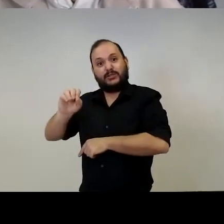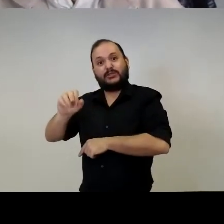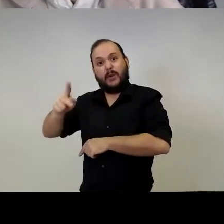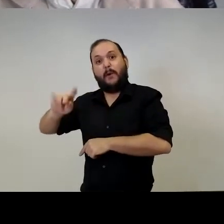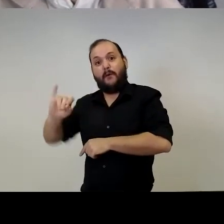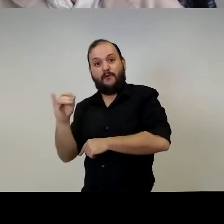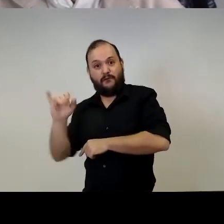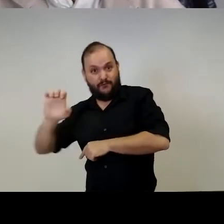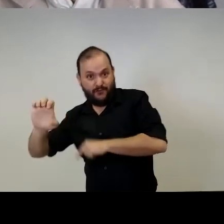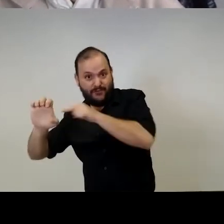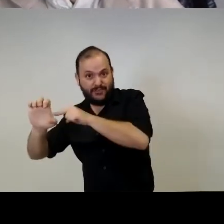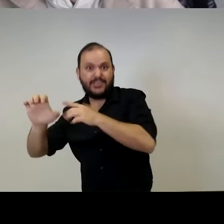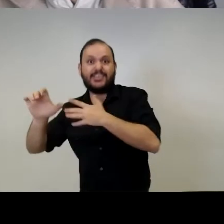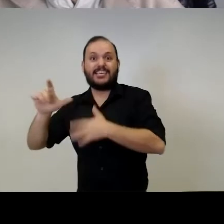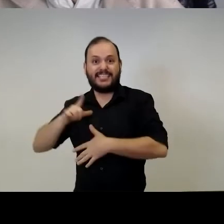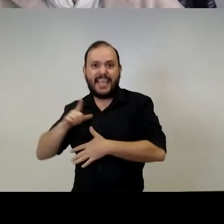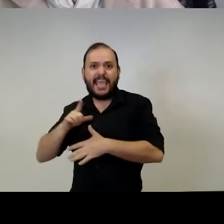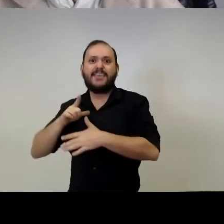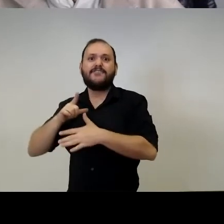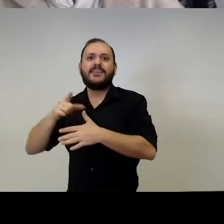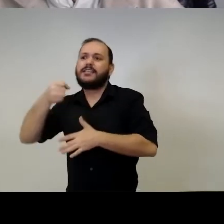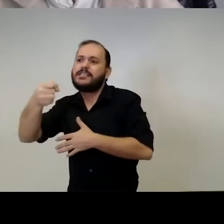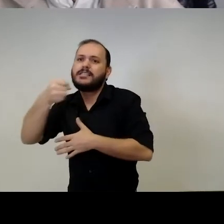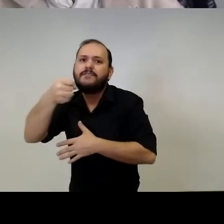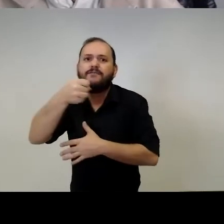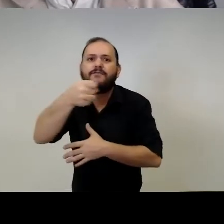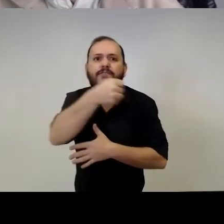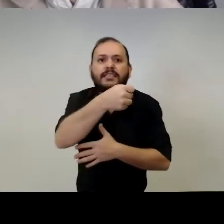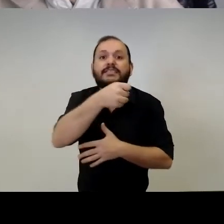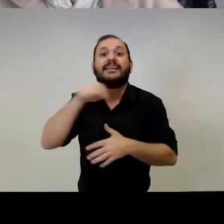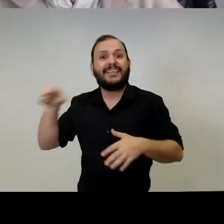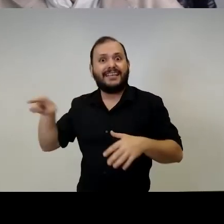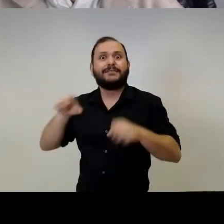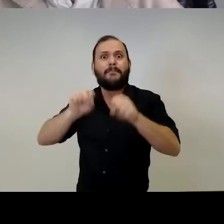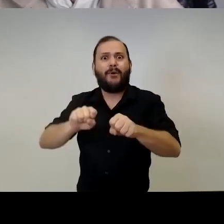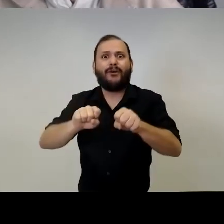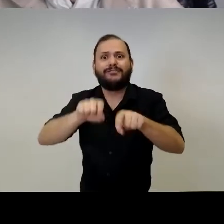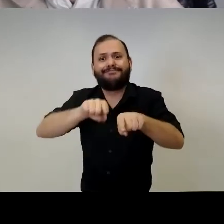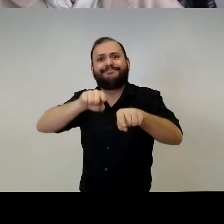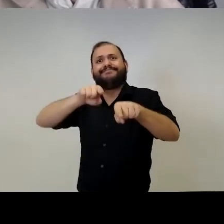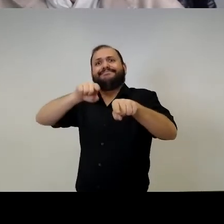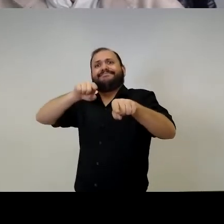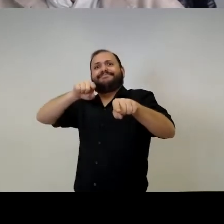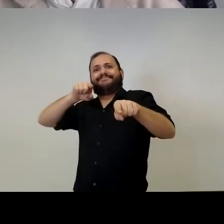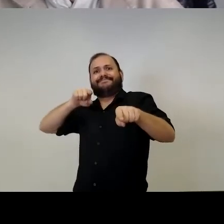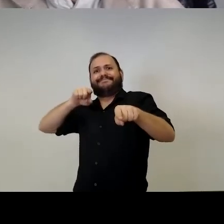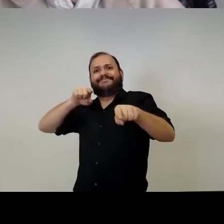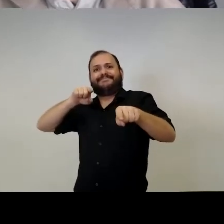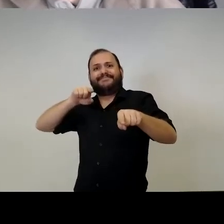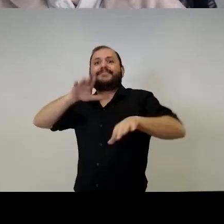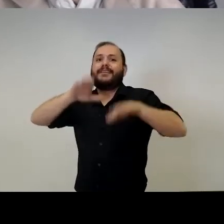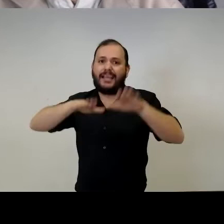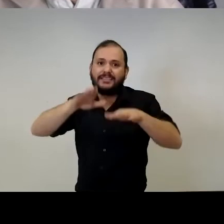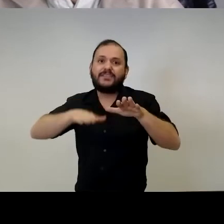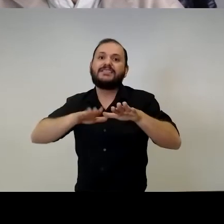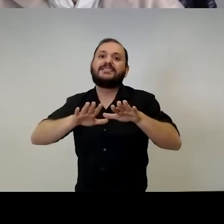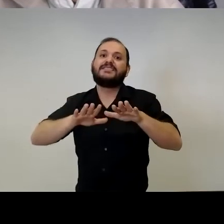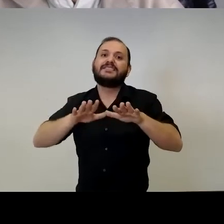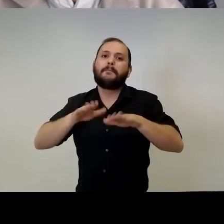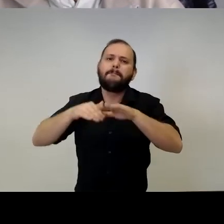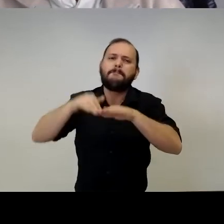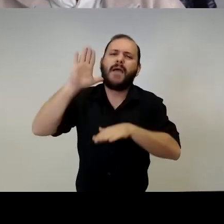in her PhD, this does have a cost because it takes too long and people tend to lose some information. Interesting.